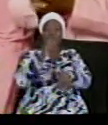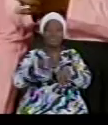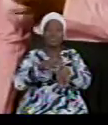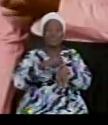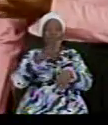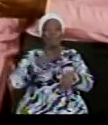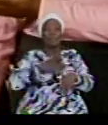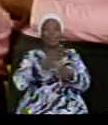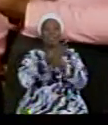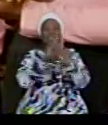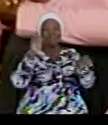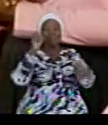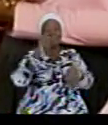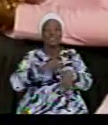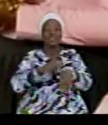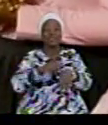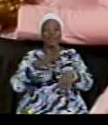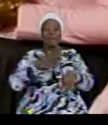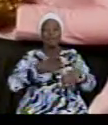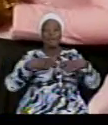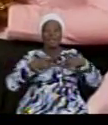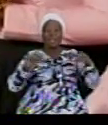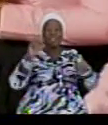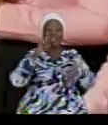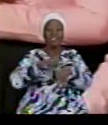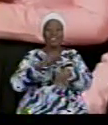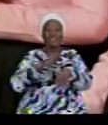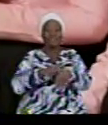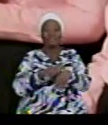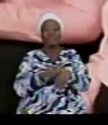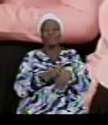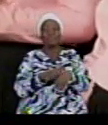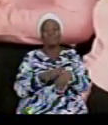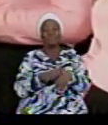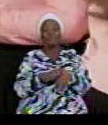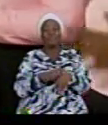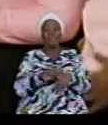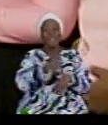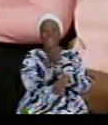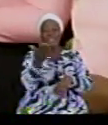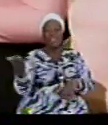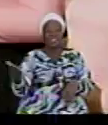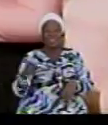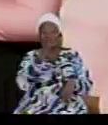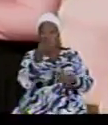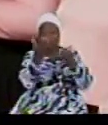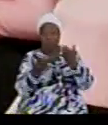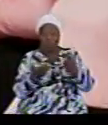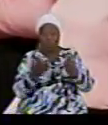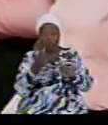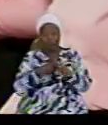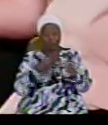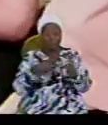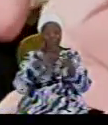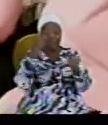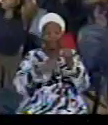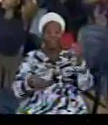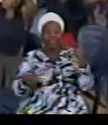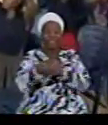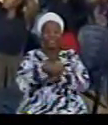deliverance time. Yes. My healing time. Yes. Anything you want on this final